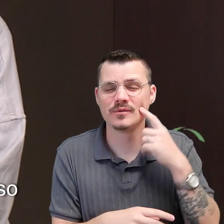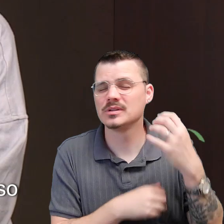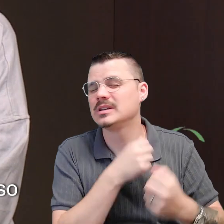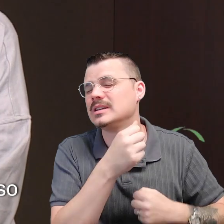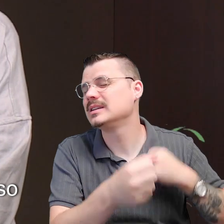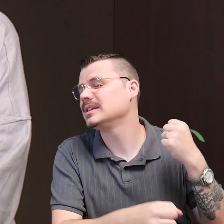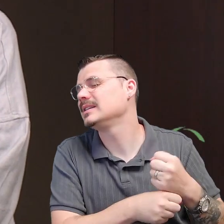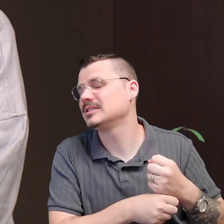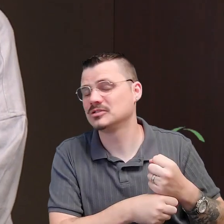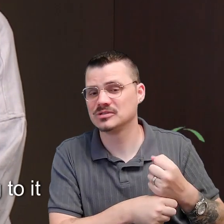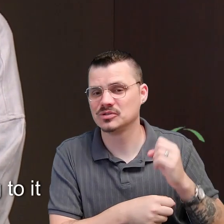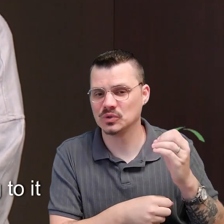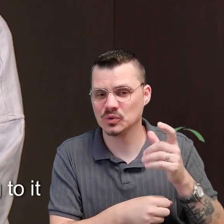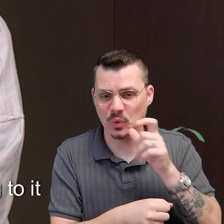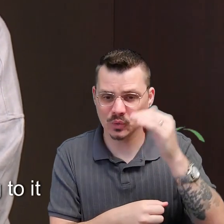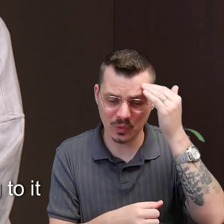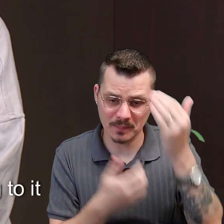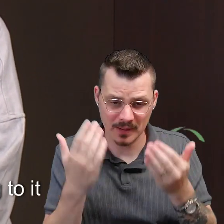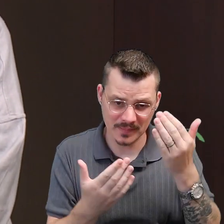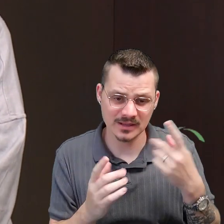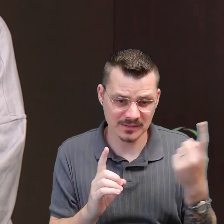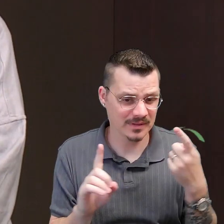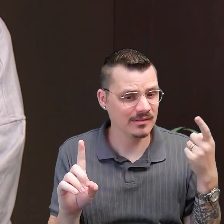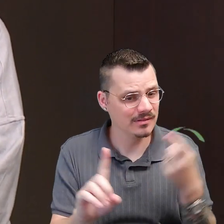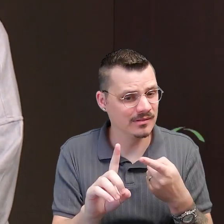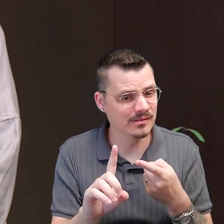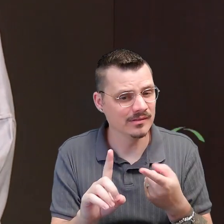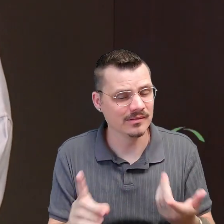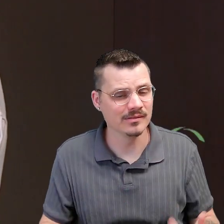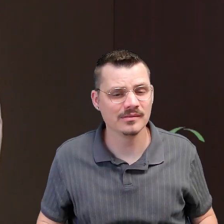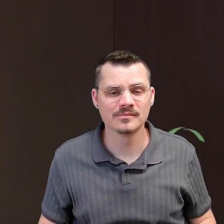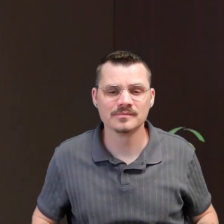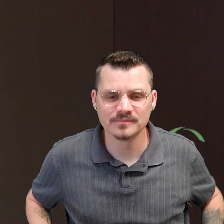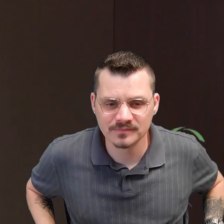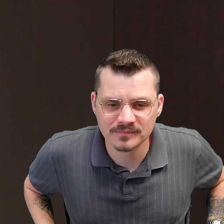for centuries, so who knows? There might be something to it after all.